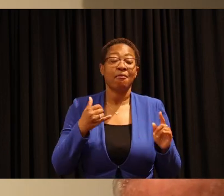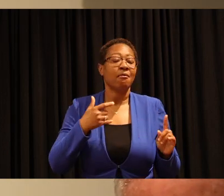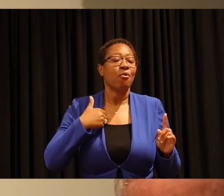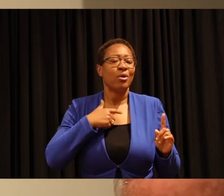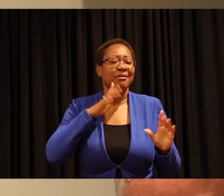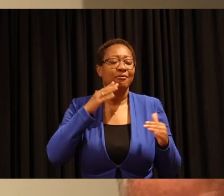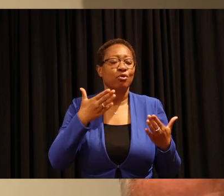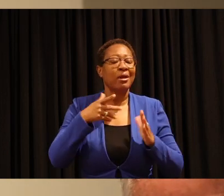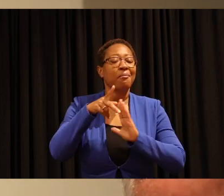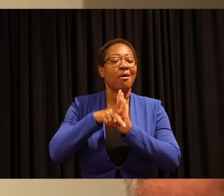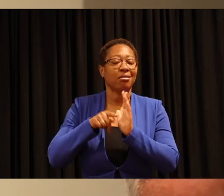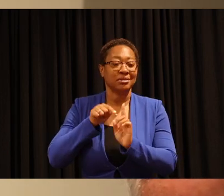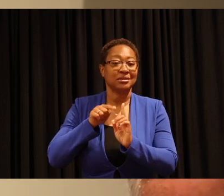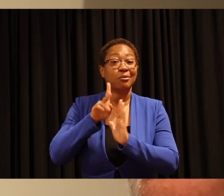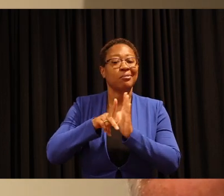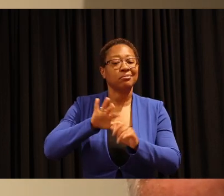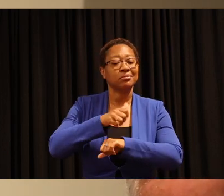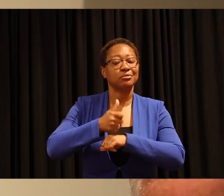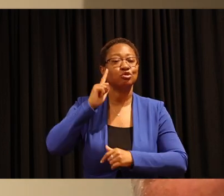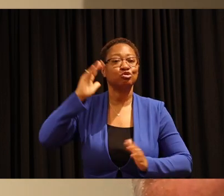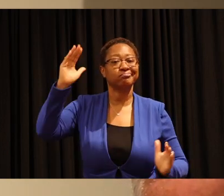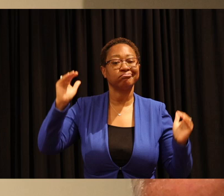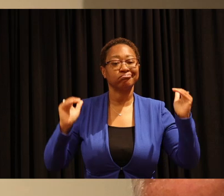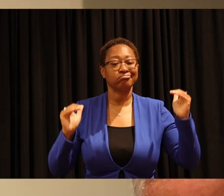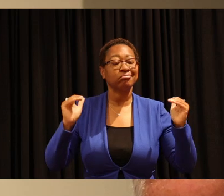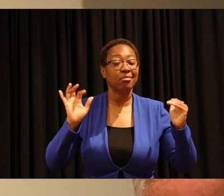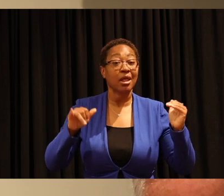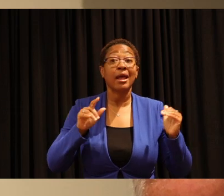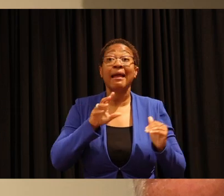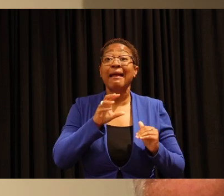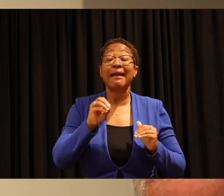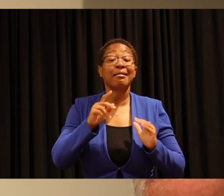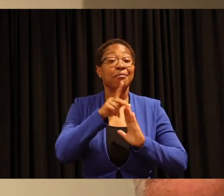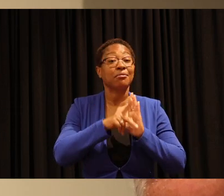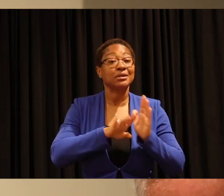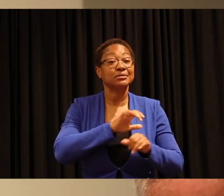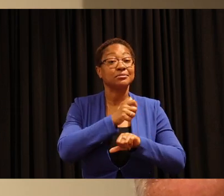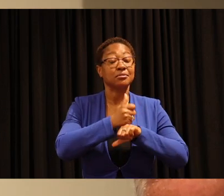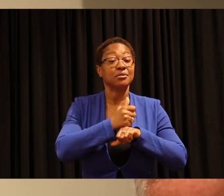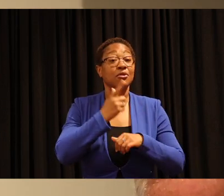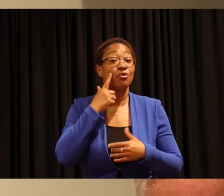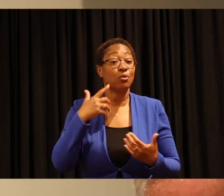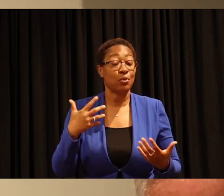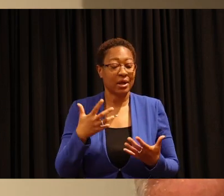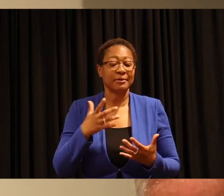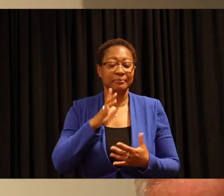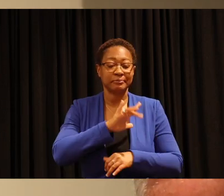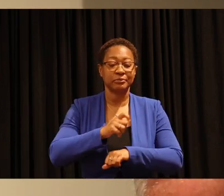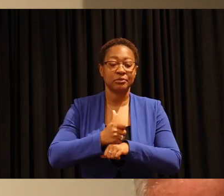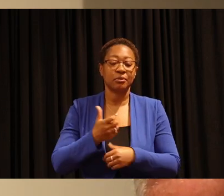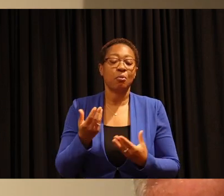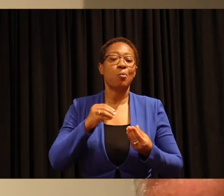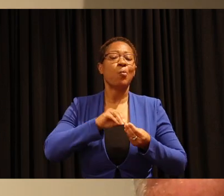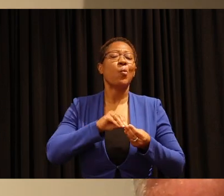would need to be enacted in order to close that gap? But also, what would be the policies that would need to be enacted to create